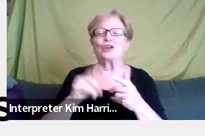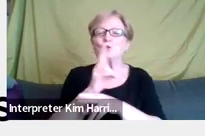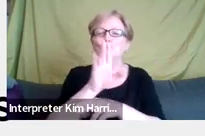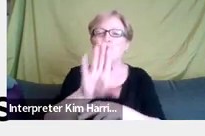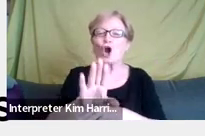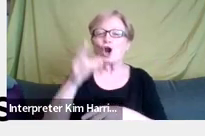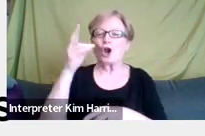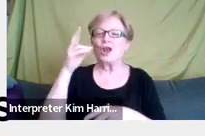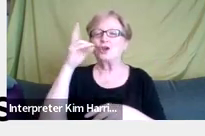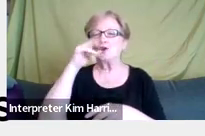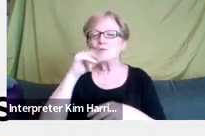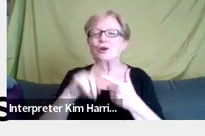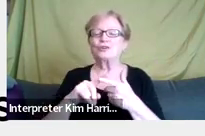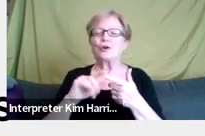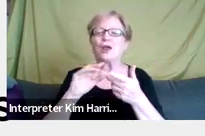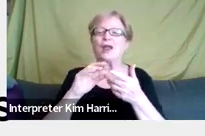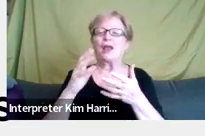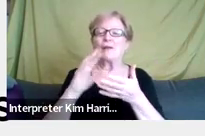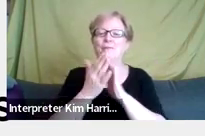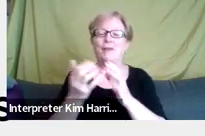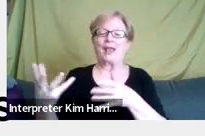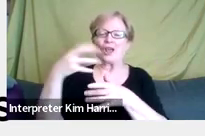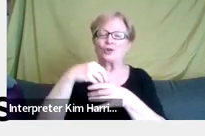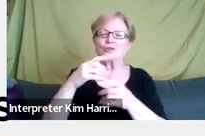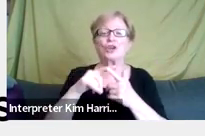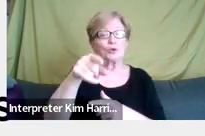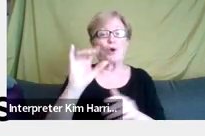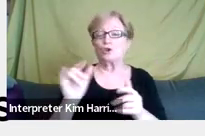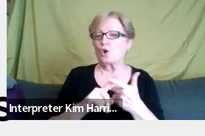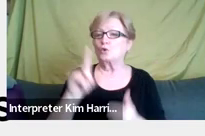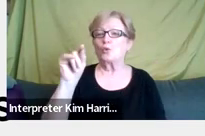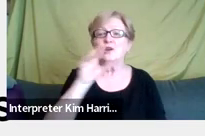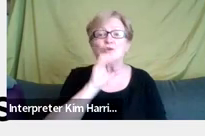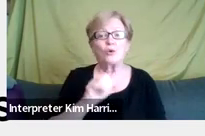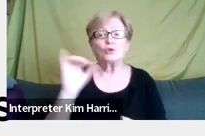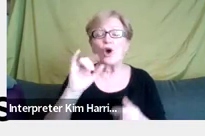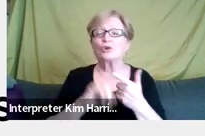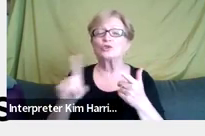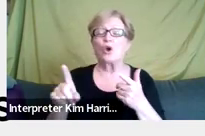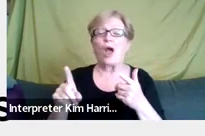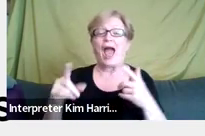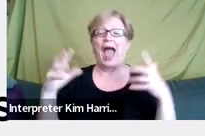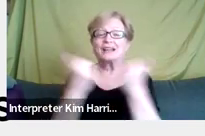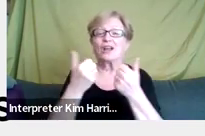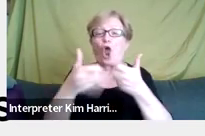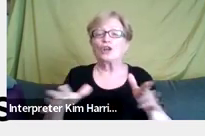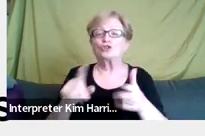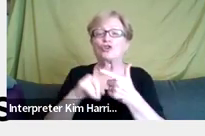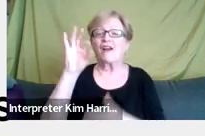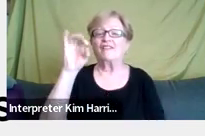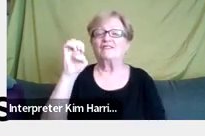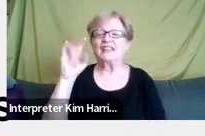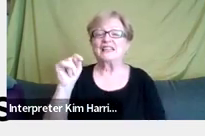more inclusive. She was also in an accident when she was 20 years old and lost her feet and is now in a